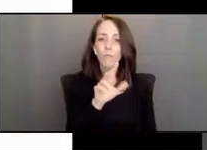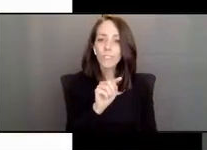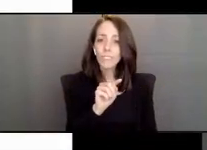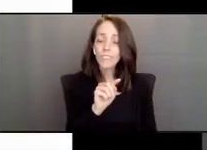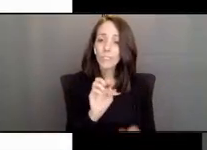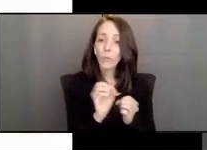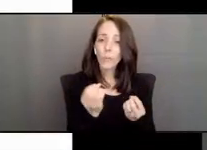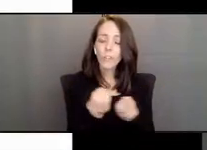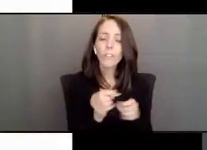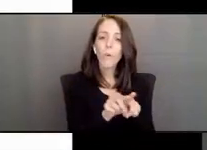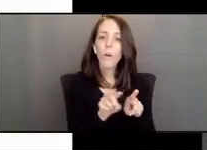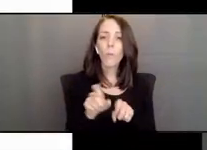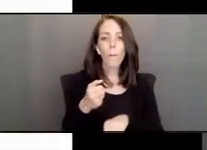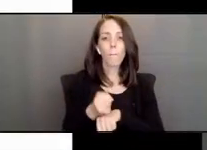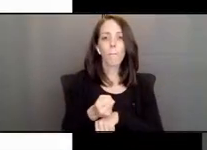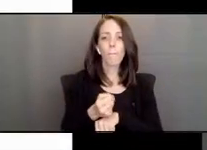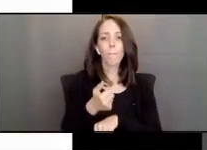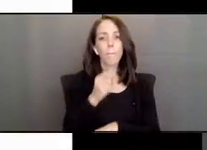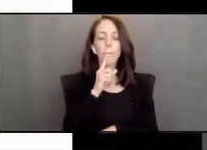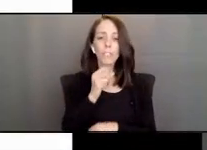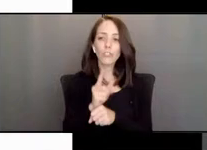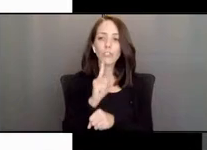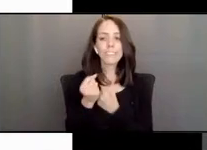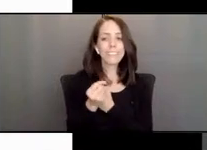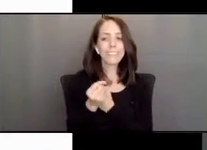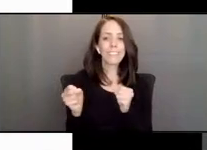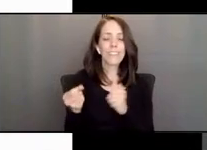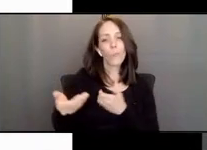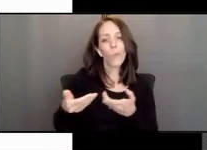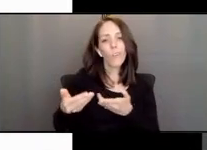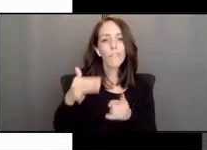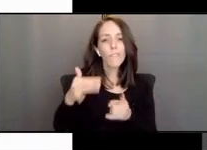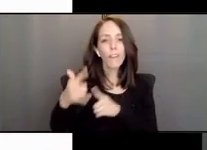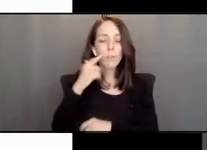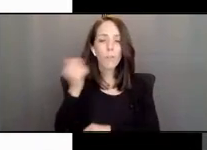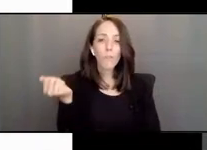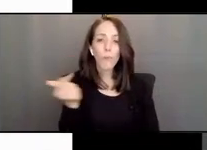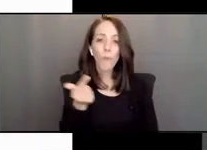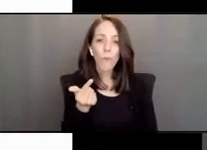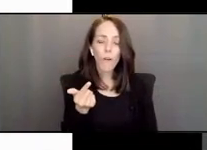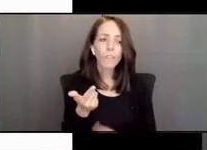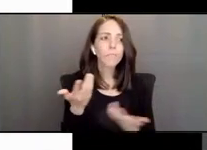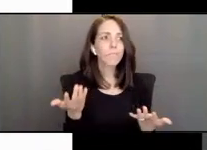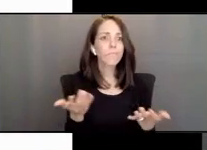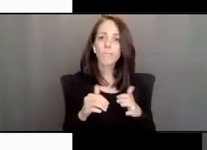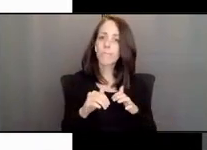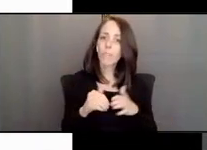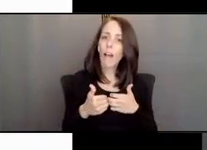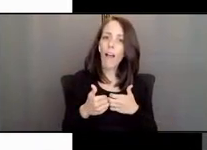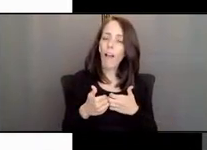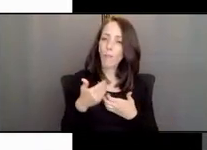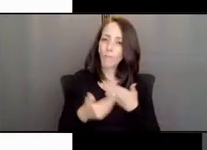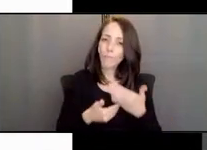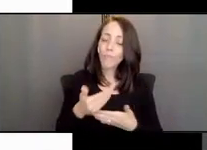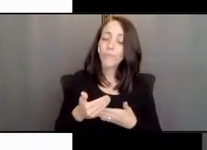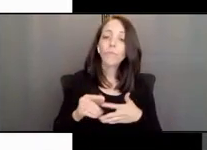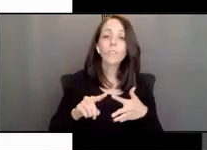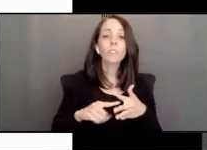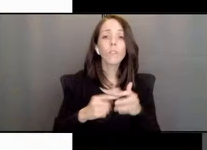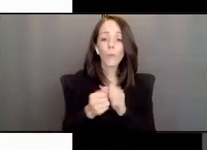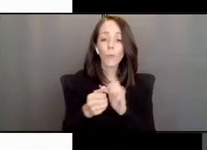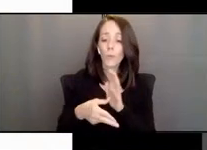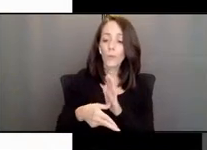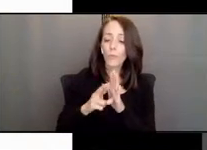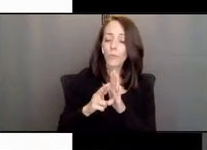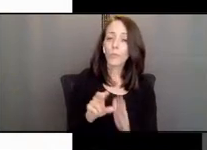ensure a safe and welcoming environment for all. So how did we go about that? We began with the review of the OHSU